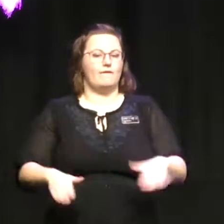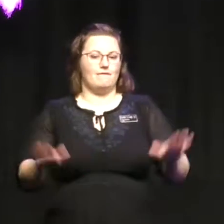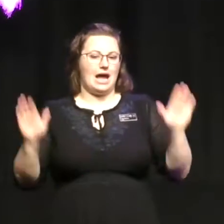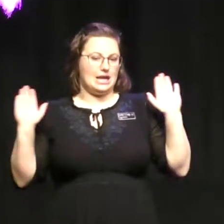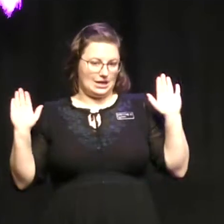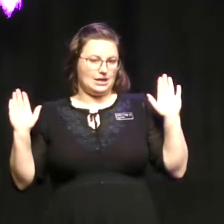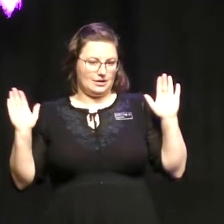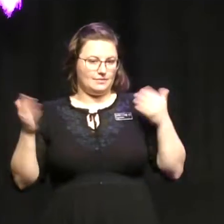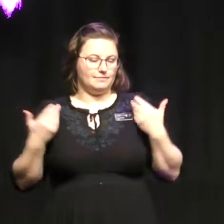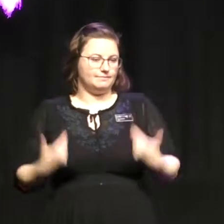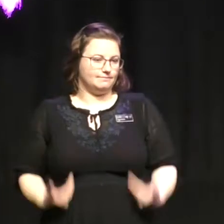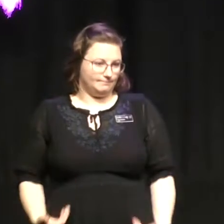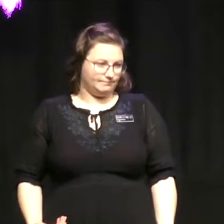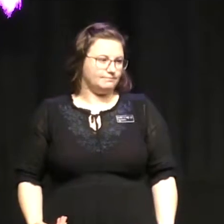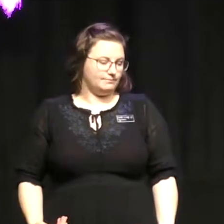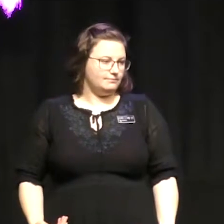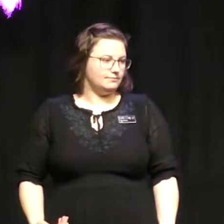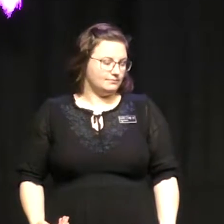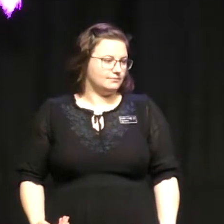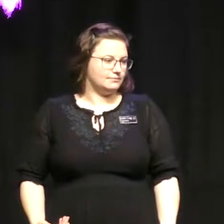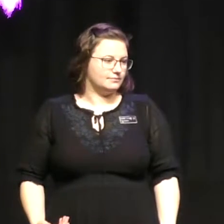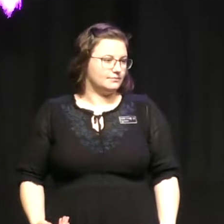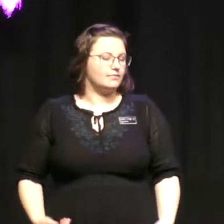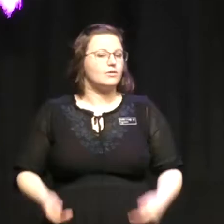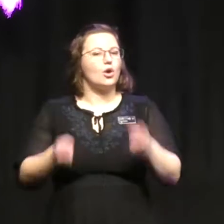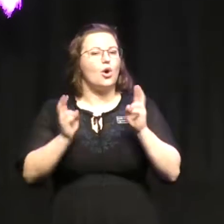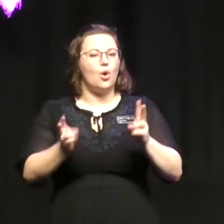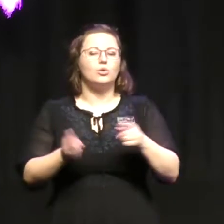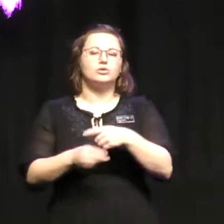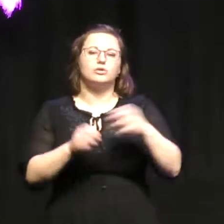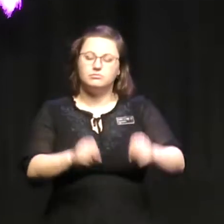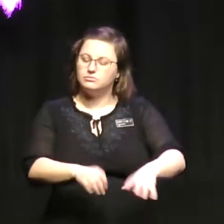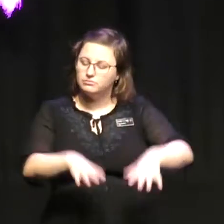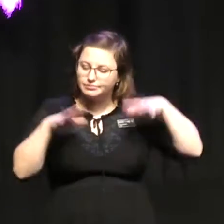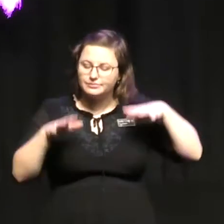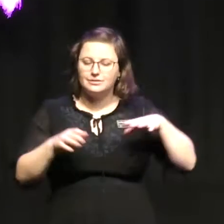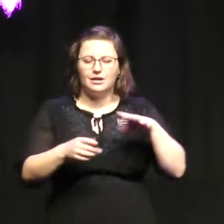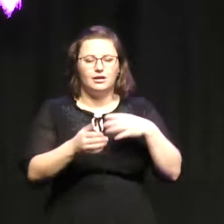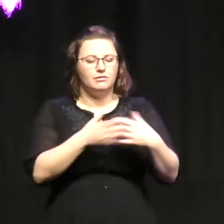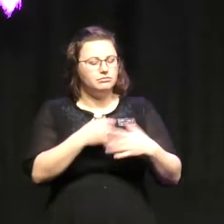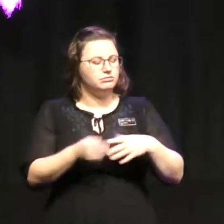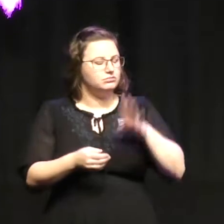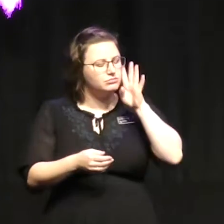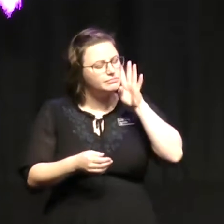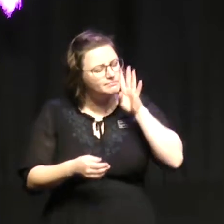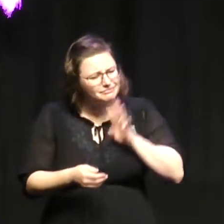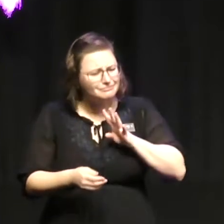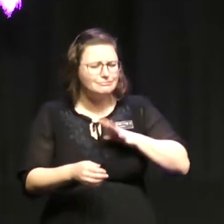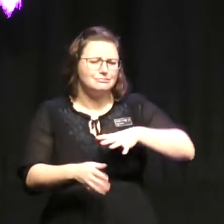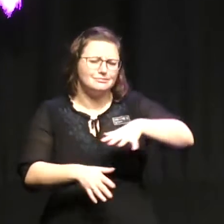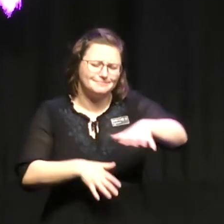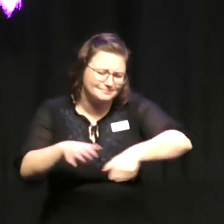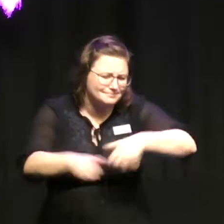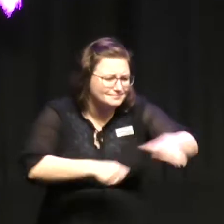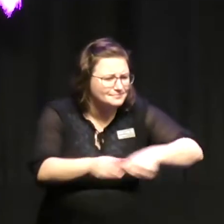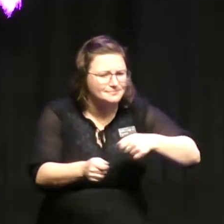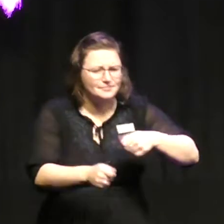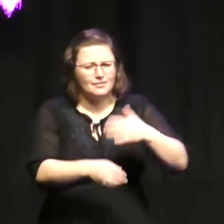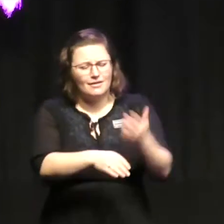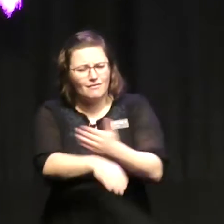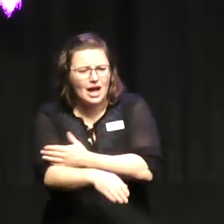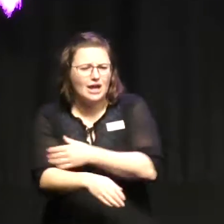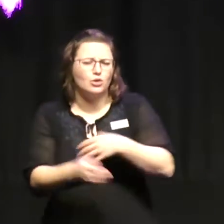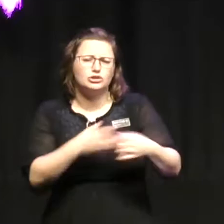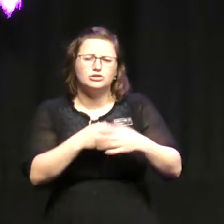dignity. It also relieves them from the drudgery of collecting and